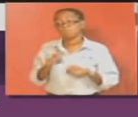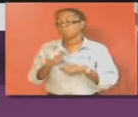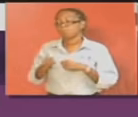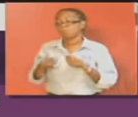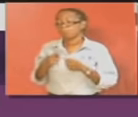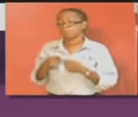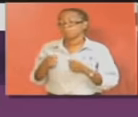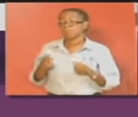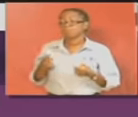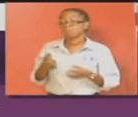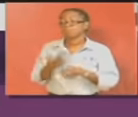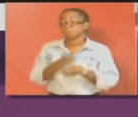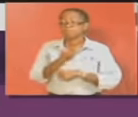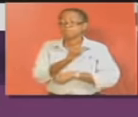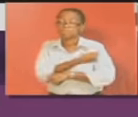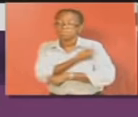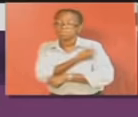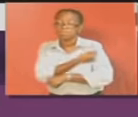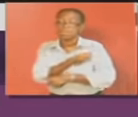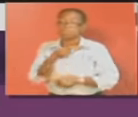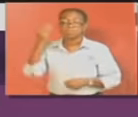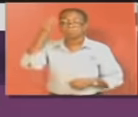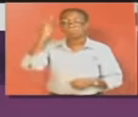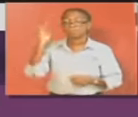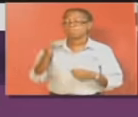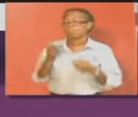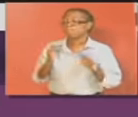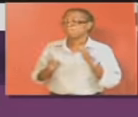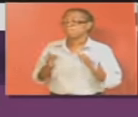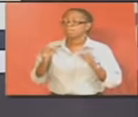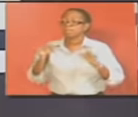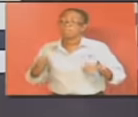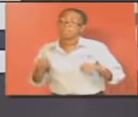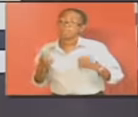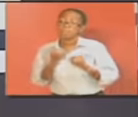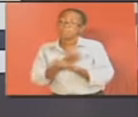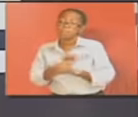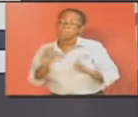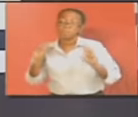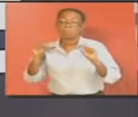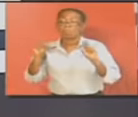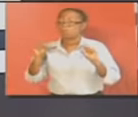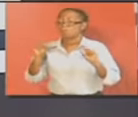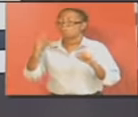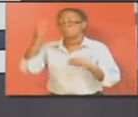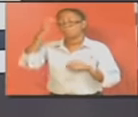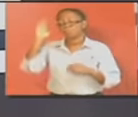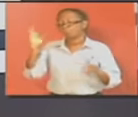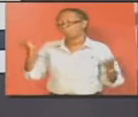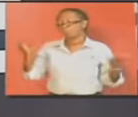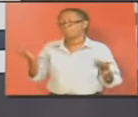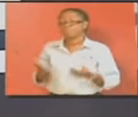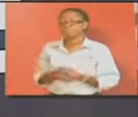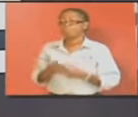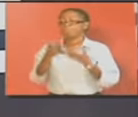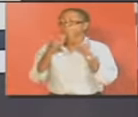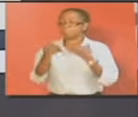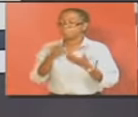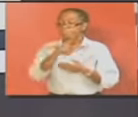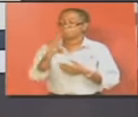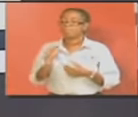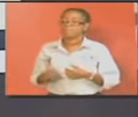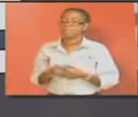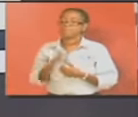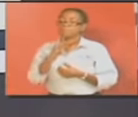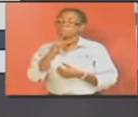definitely. So how do people deal with that level of uncertainty? Thank you for your question. It's true. If